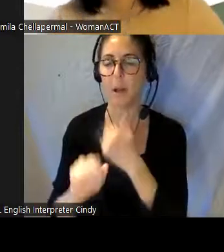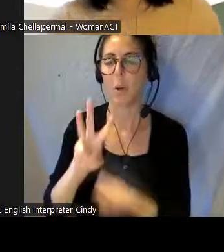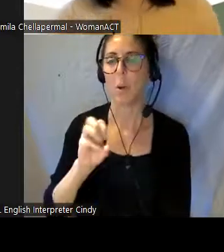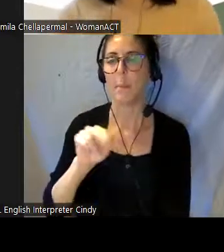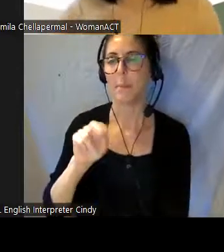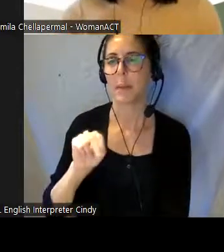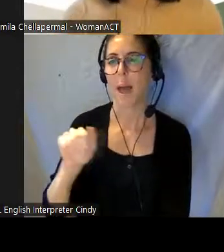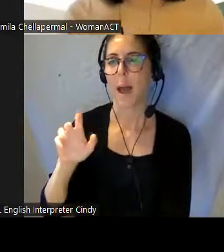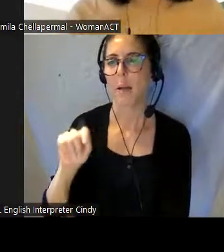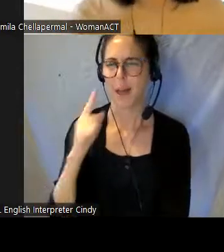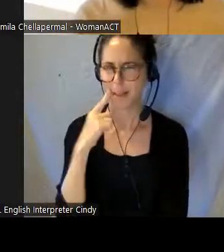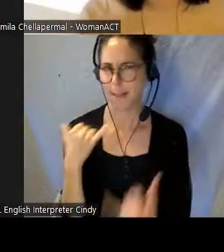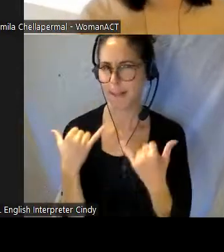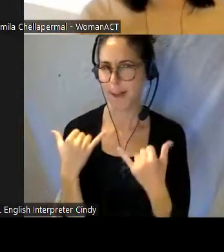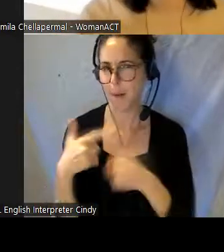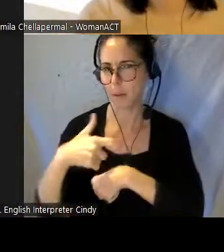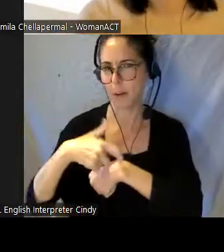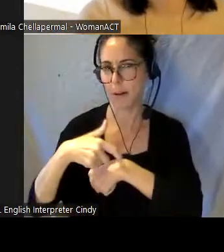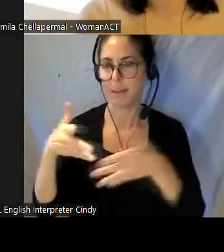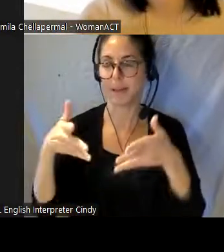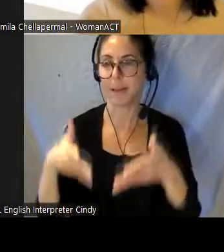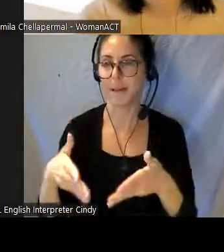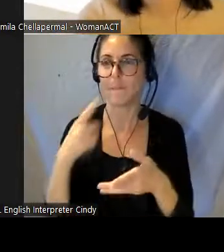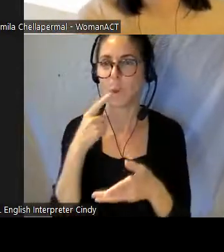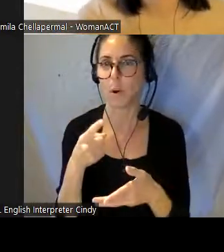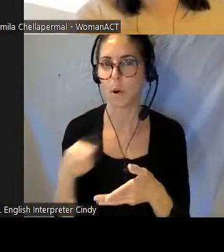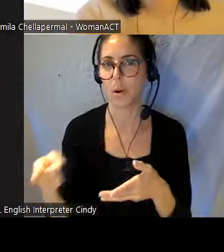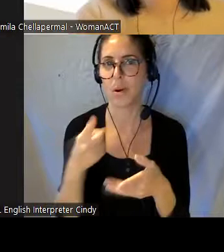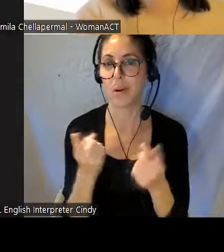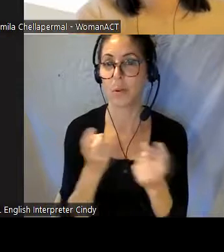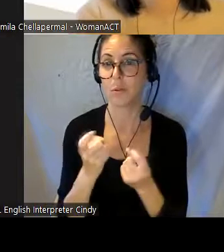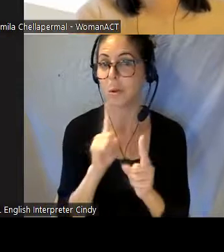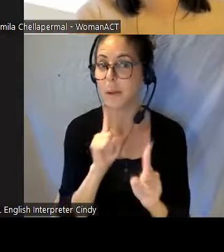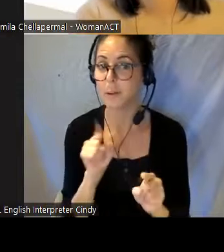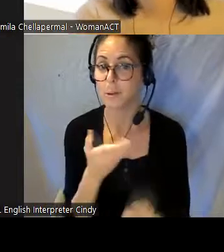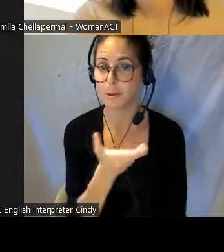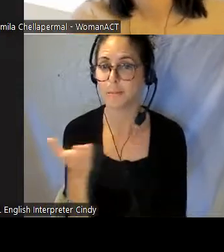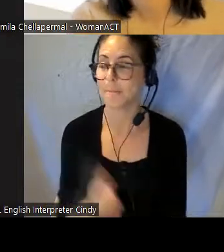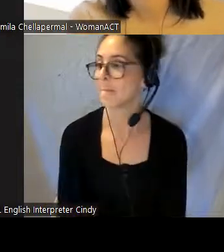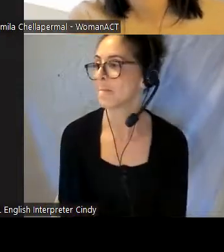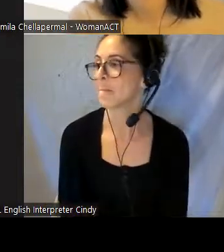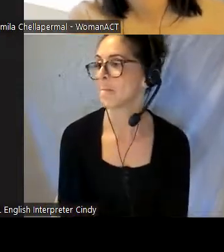think now we have some time for questions.